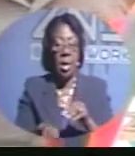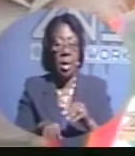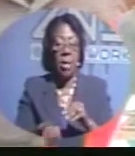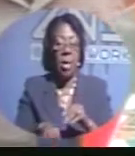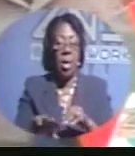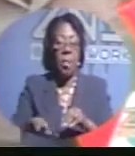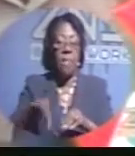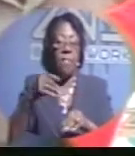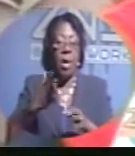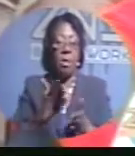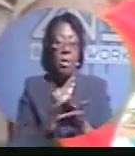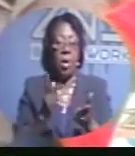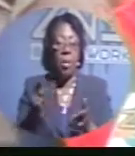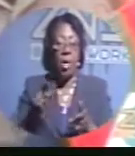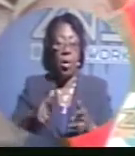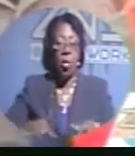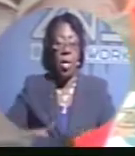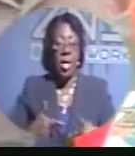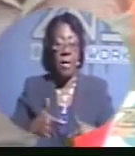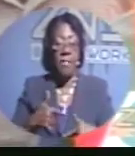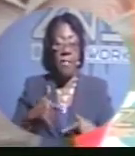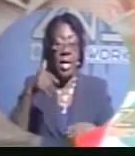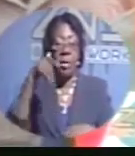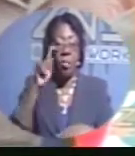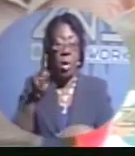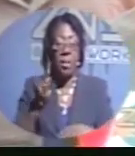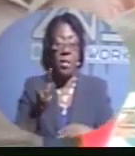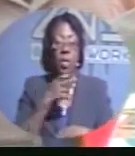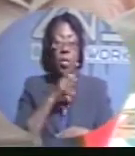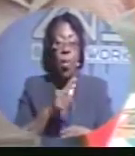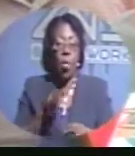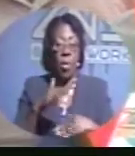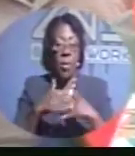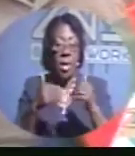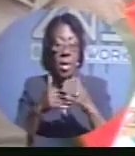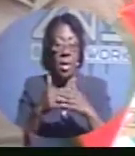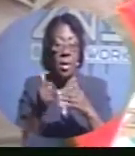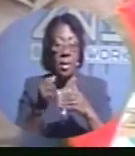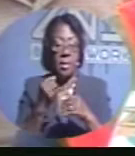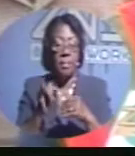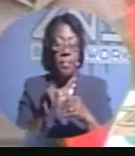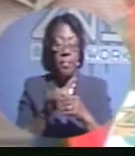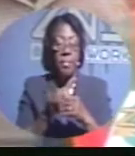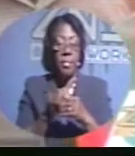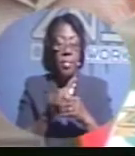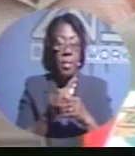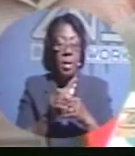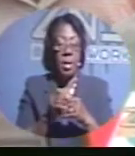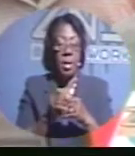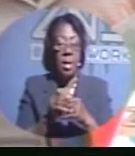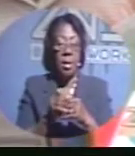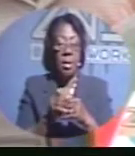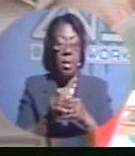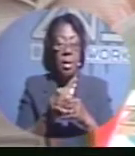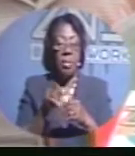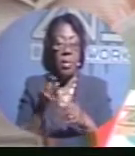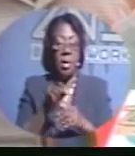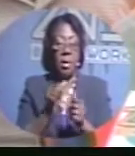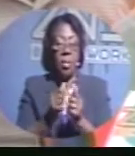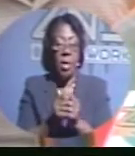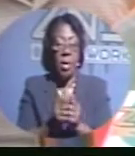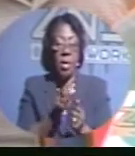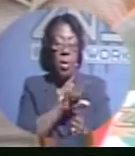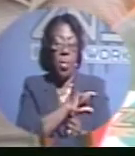who actually lived, occupied one of these units. And after the team from Urban, along with the police,